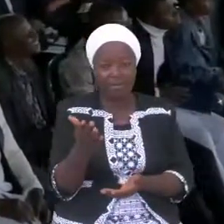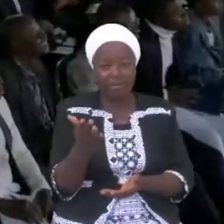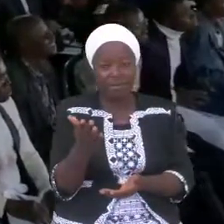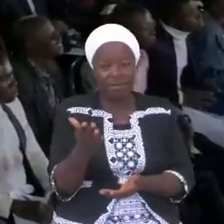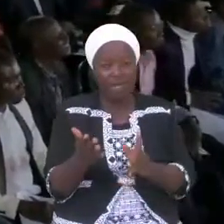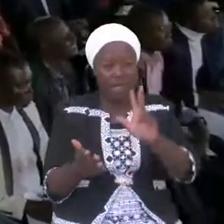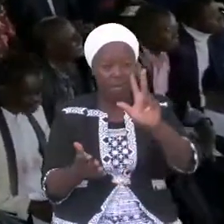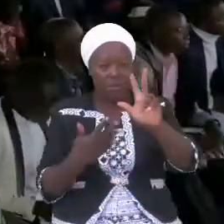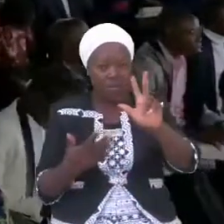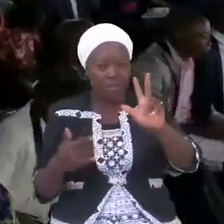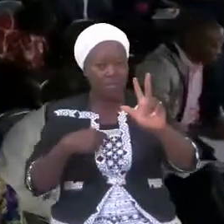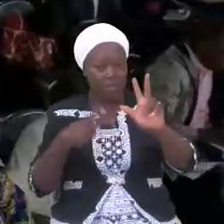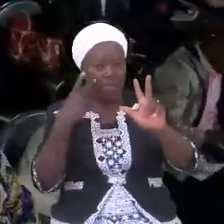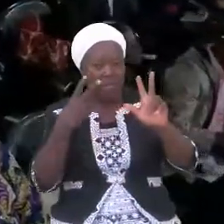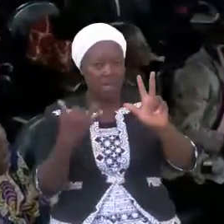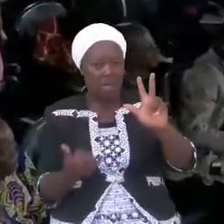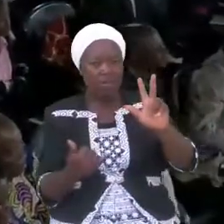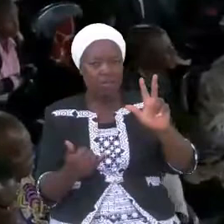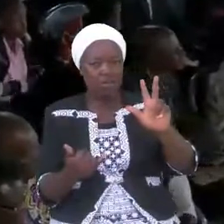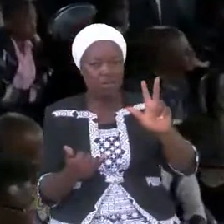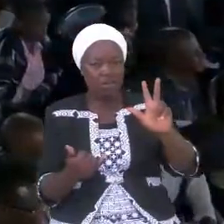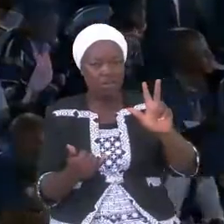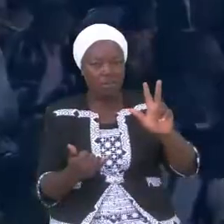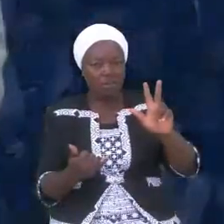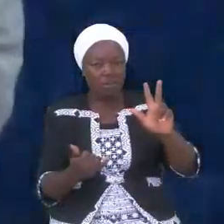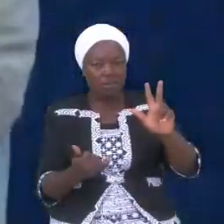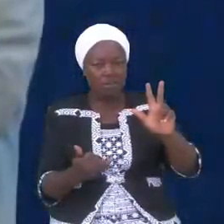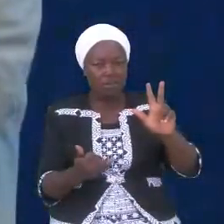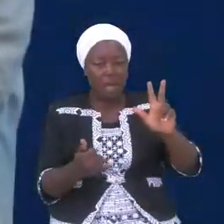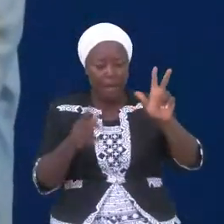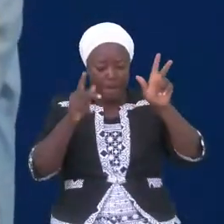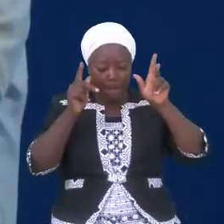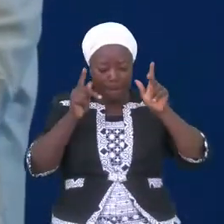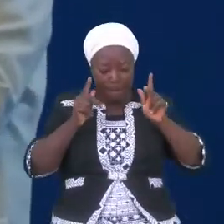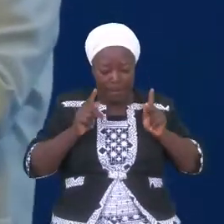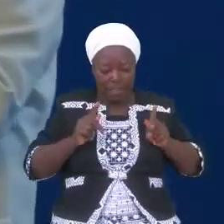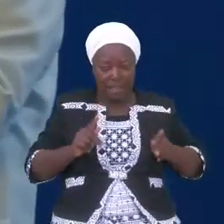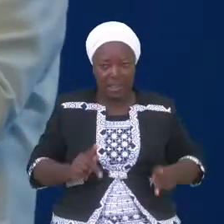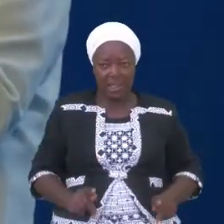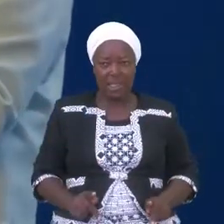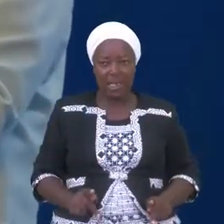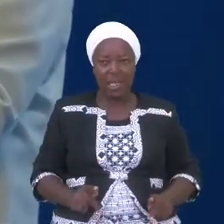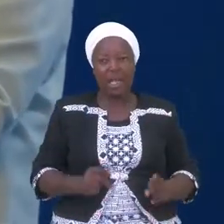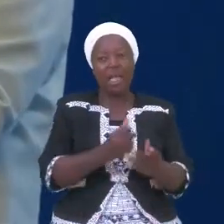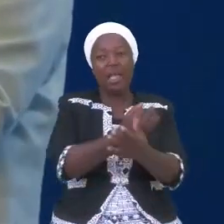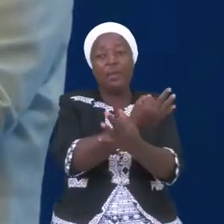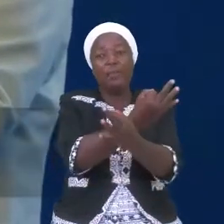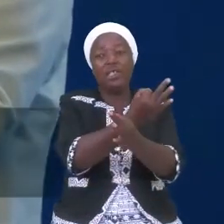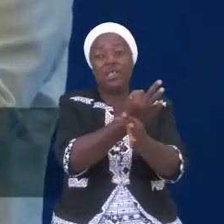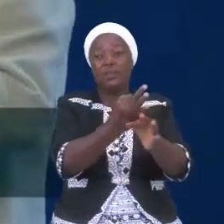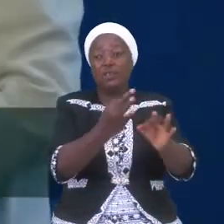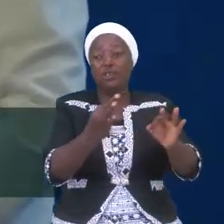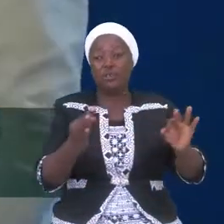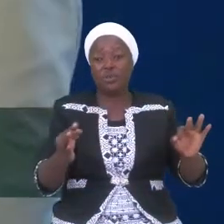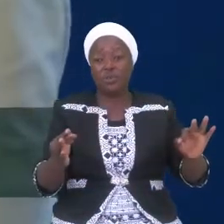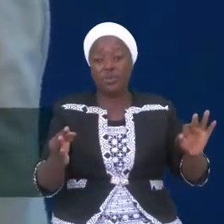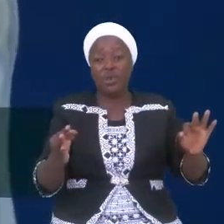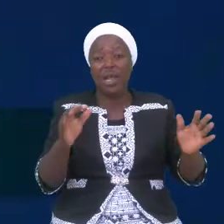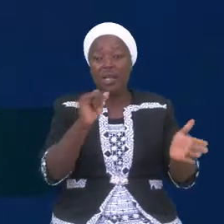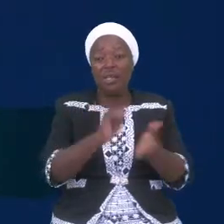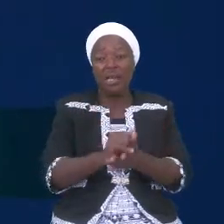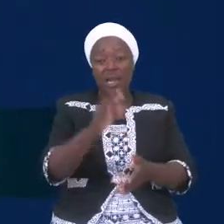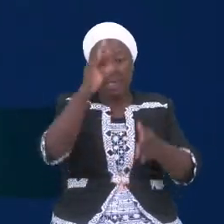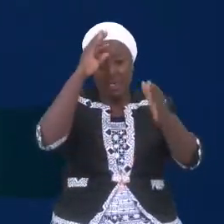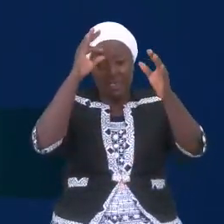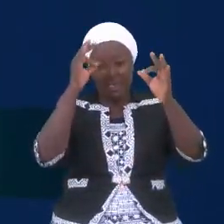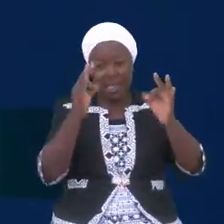Three things we're looking at. Number one, personal emancipation that